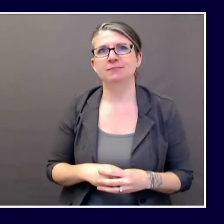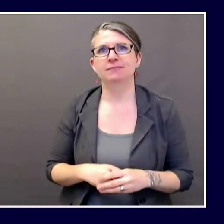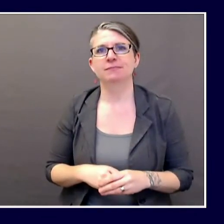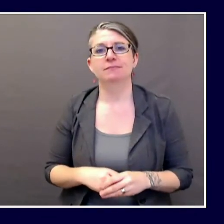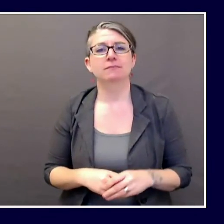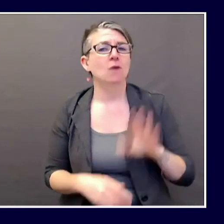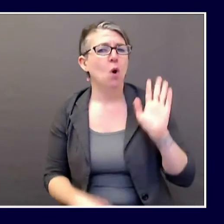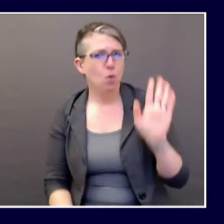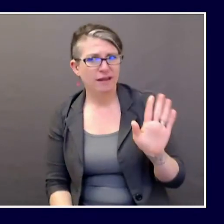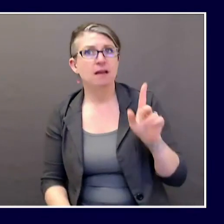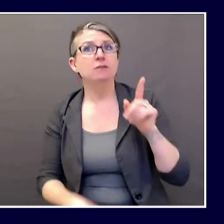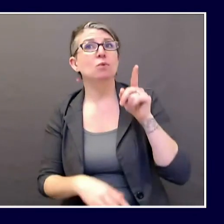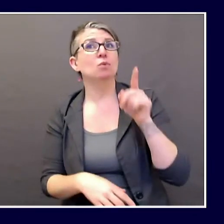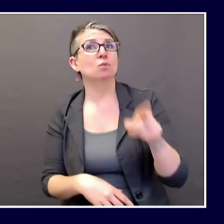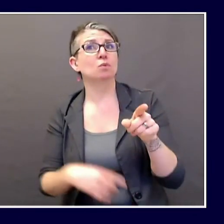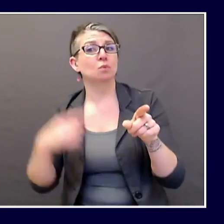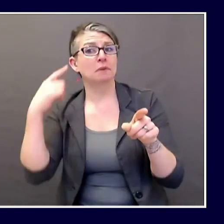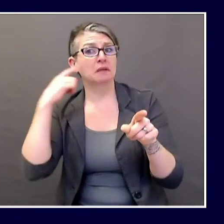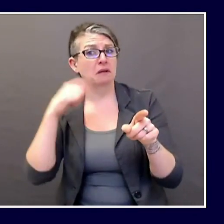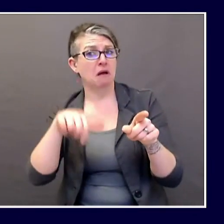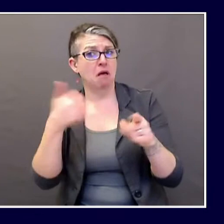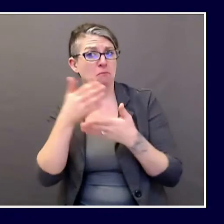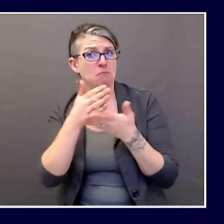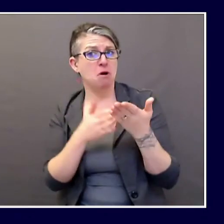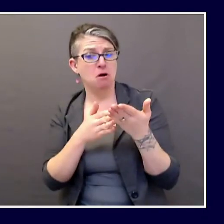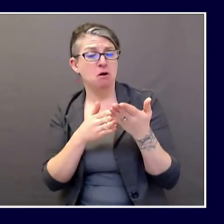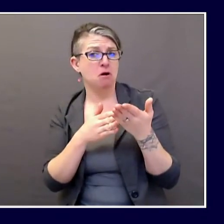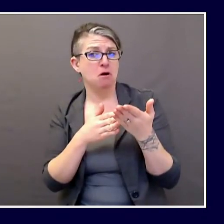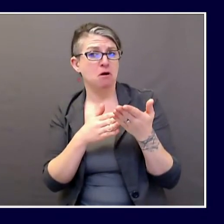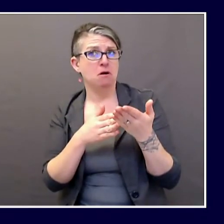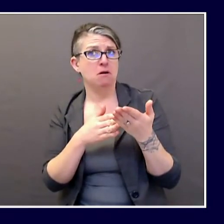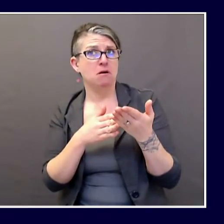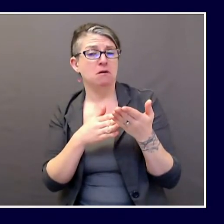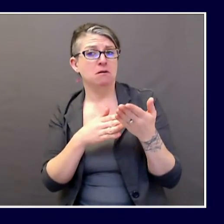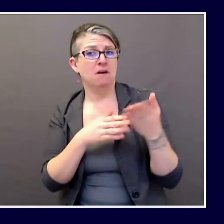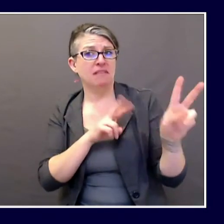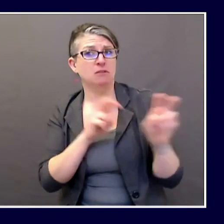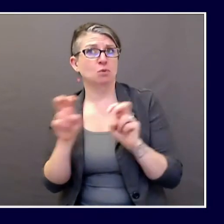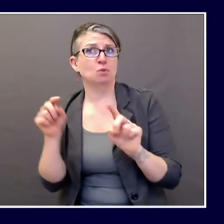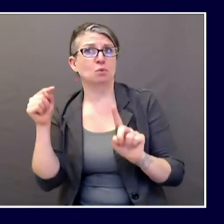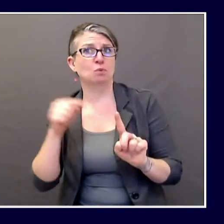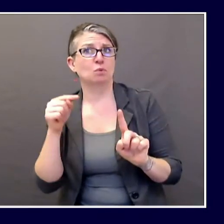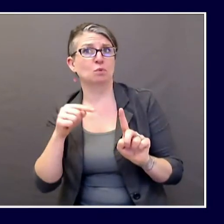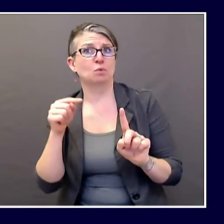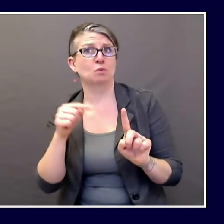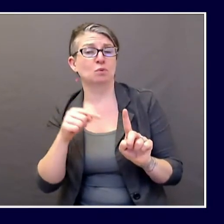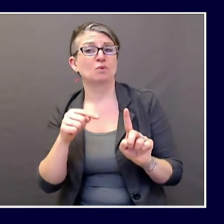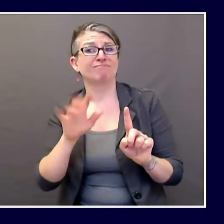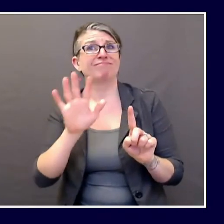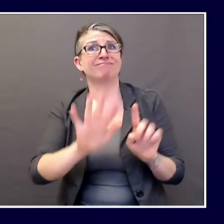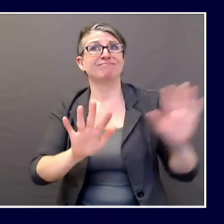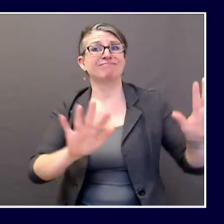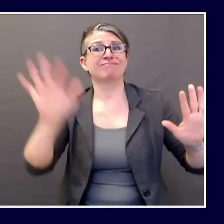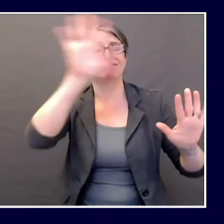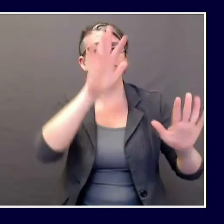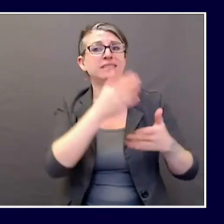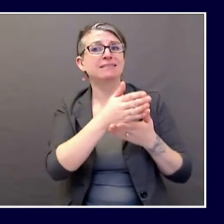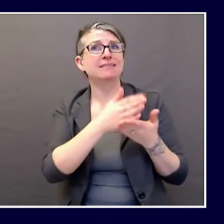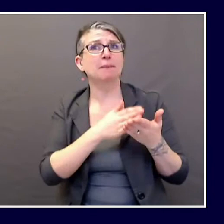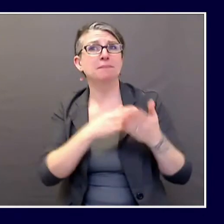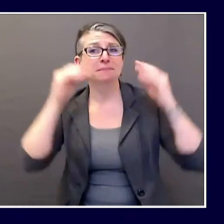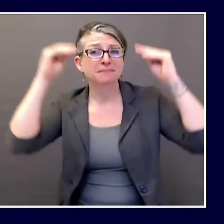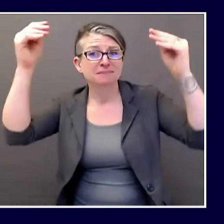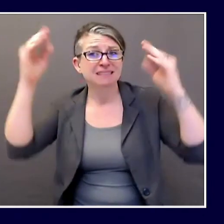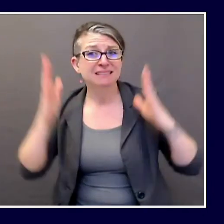I'm thinking specifically of Somerset County. They only have 2 healthcare providers that are doing the vaccine clinics. They have a number